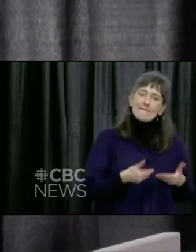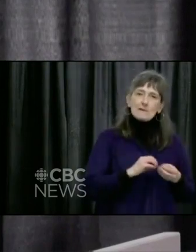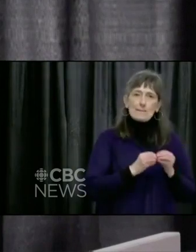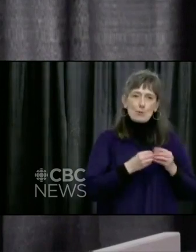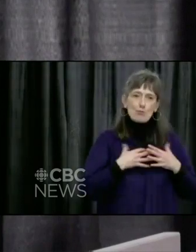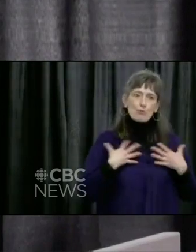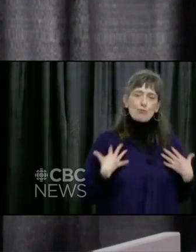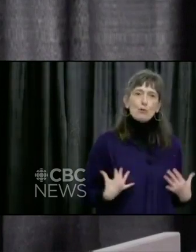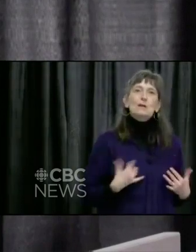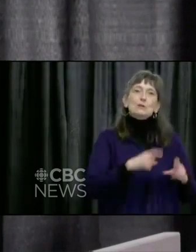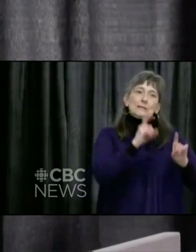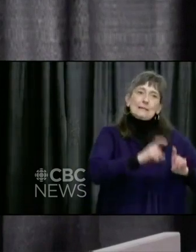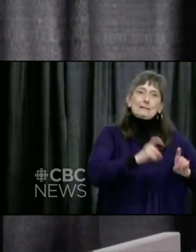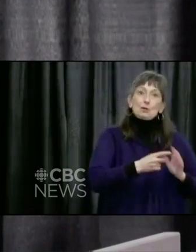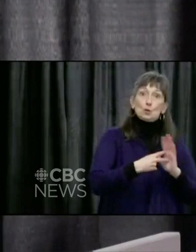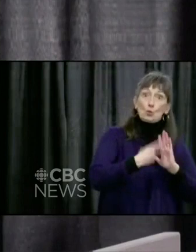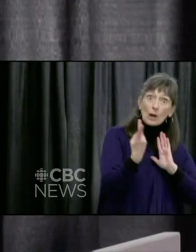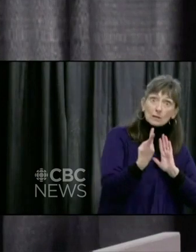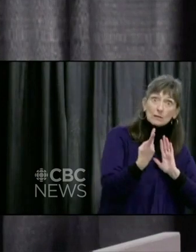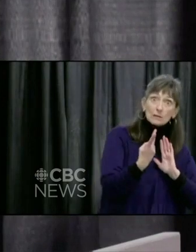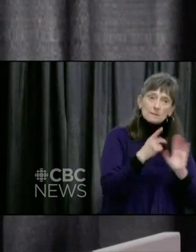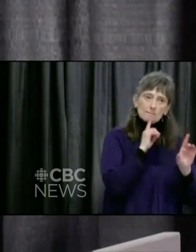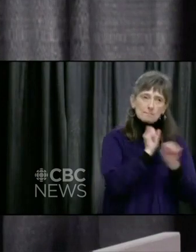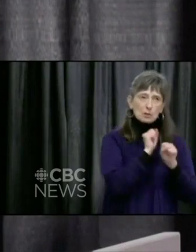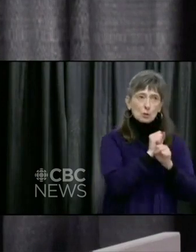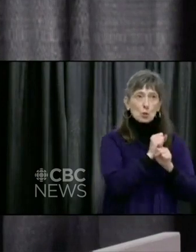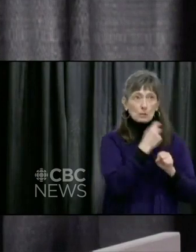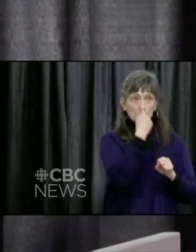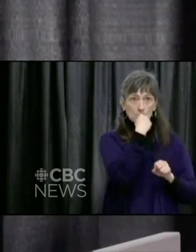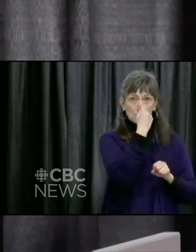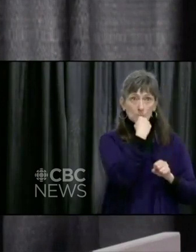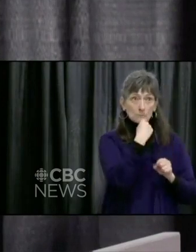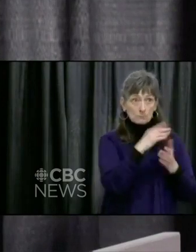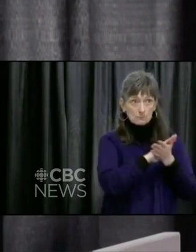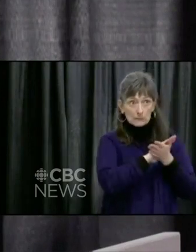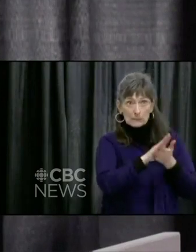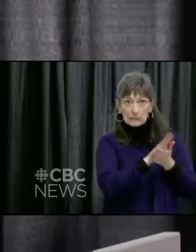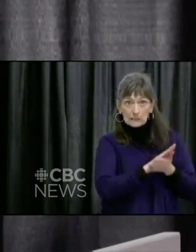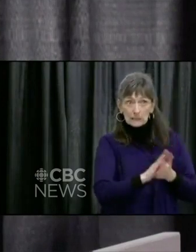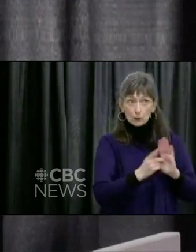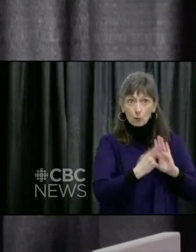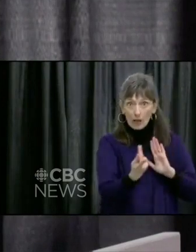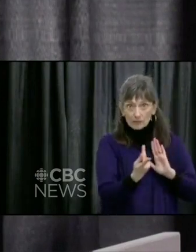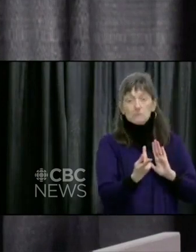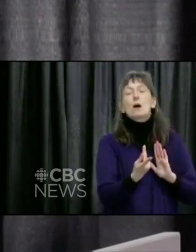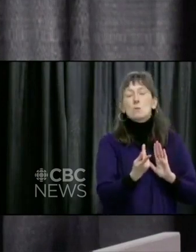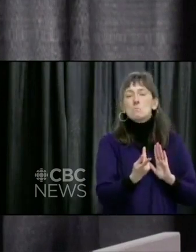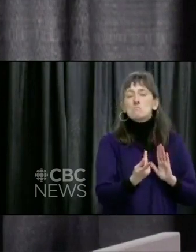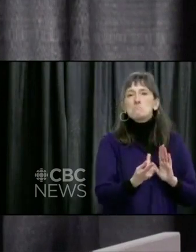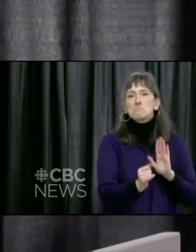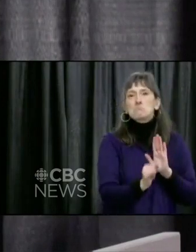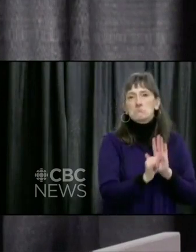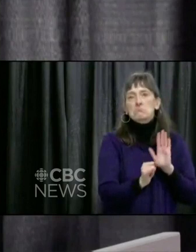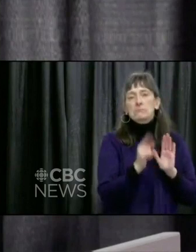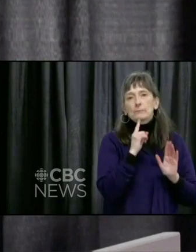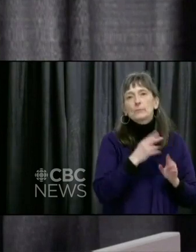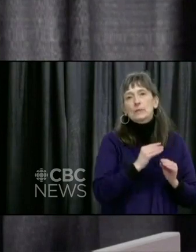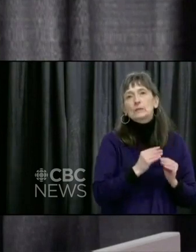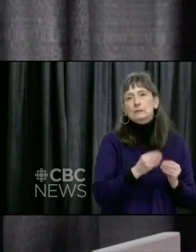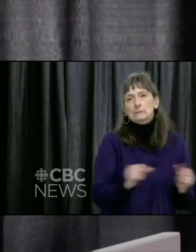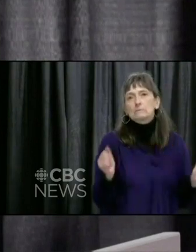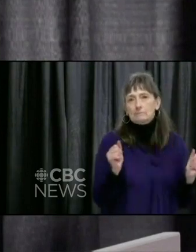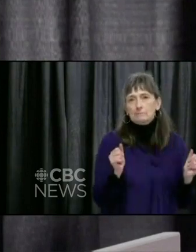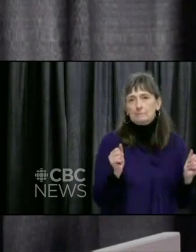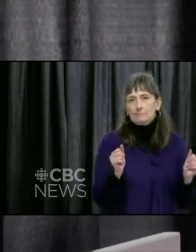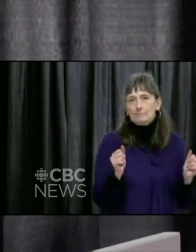we need to make sure that virus is really cleared their system before we can say that they are resolved and can go out